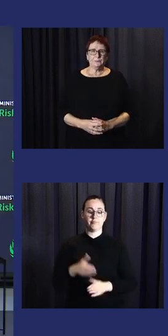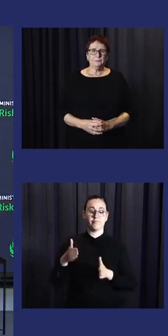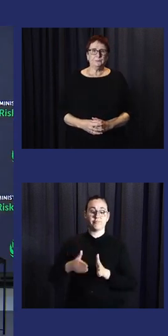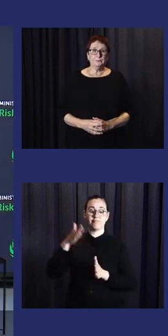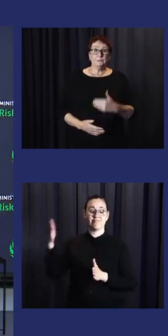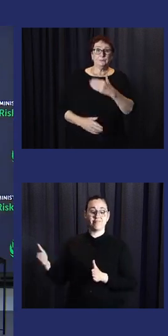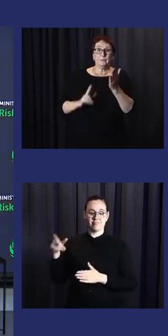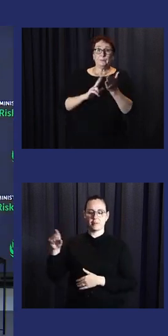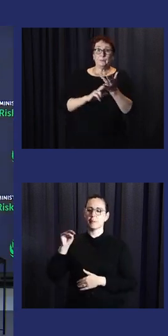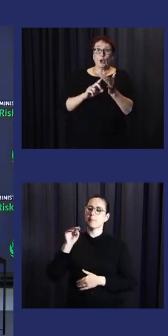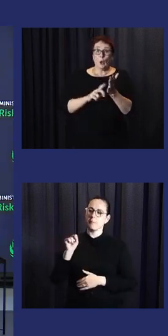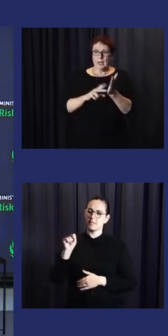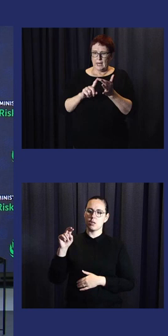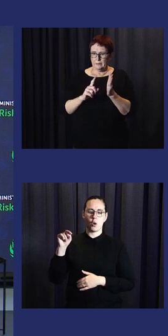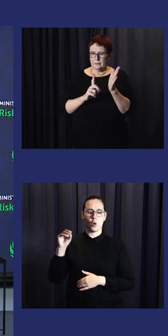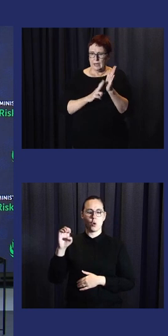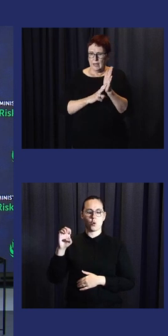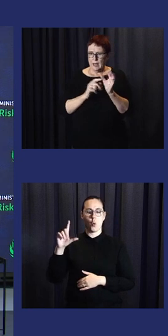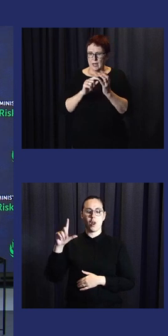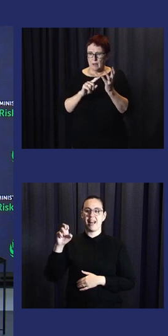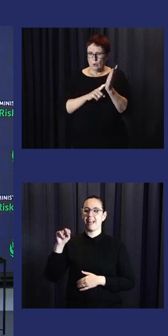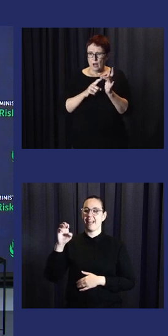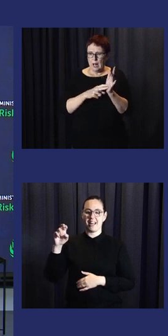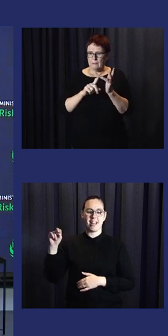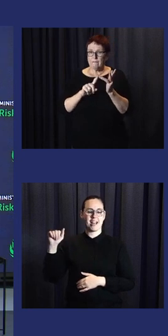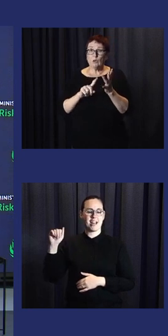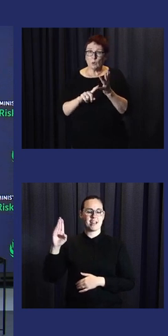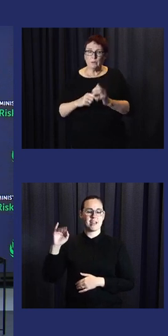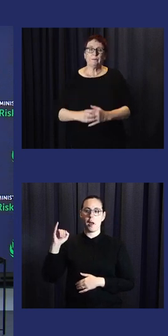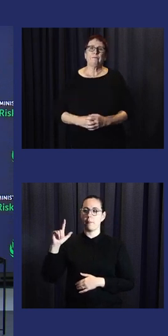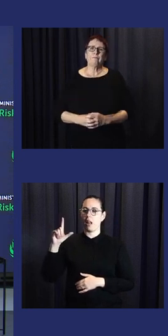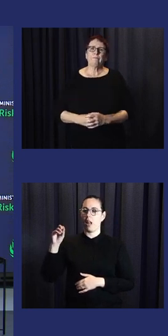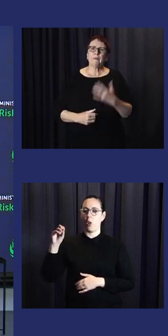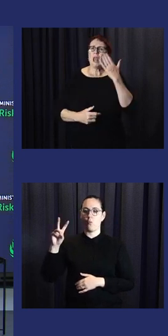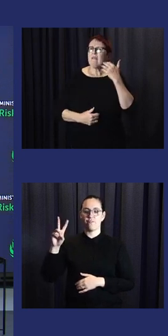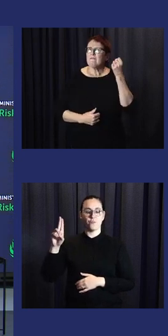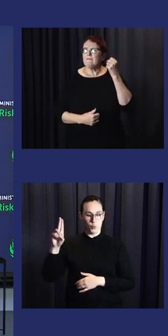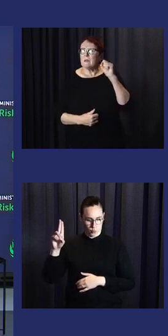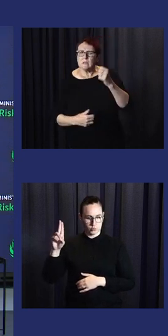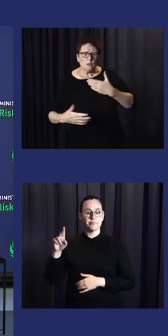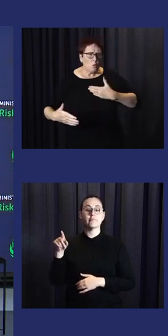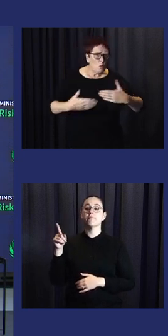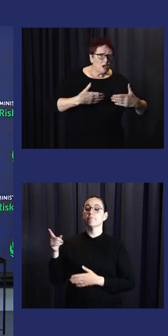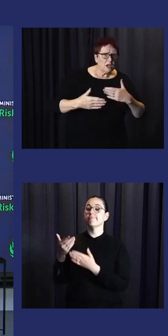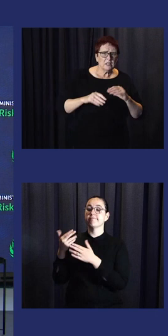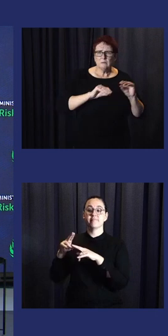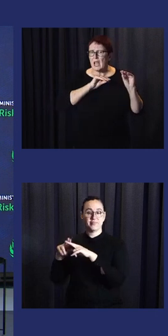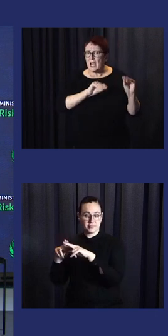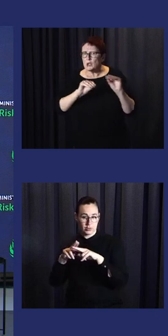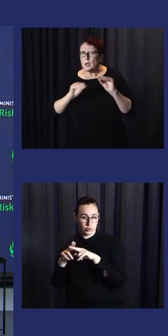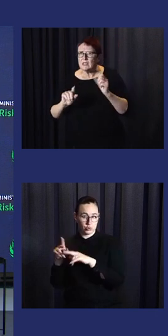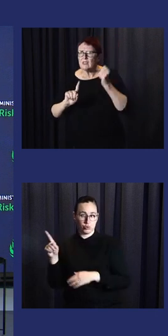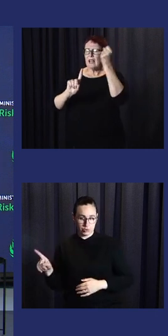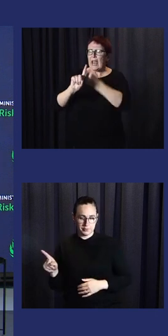We next have Nolene Nabulivo, who is a feminist community organiser, analyst, educator and activist working